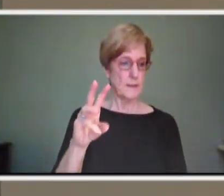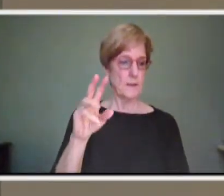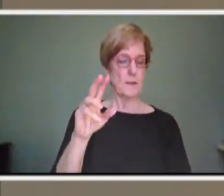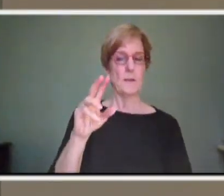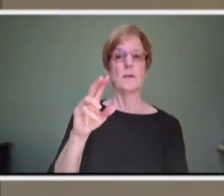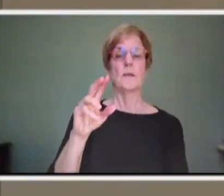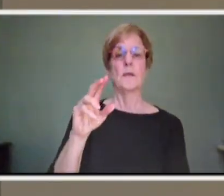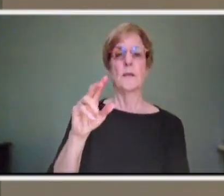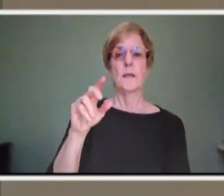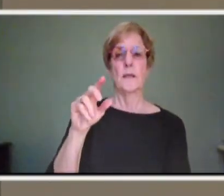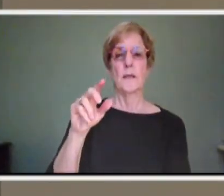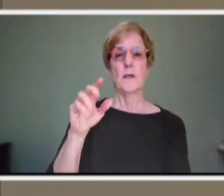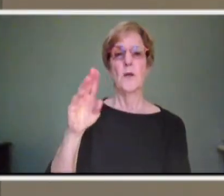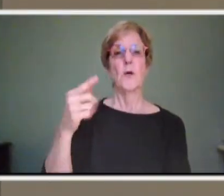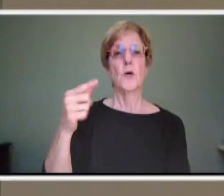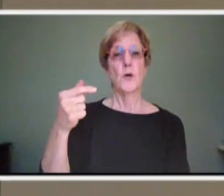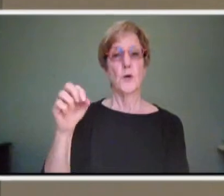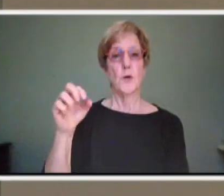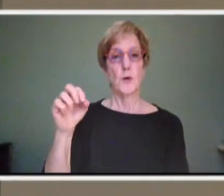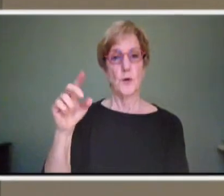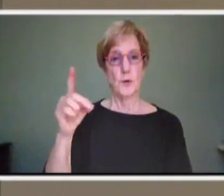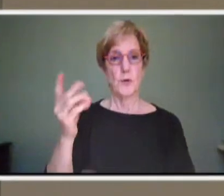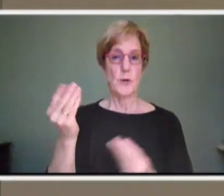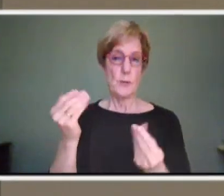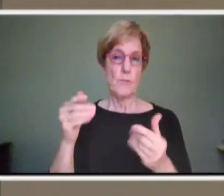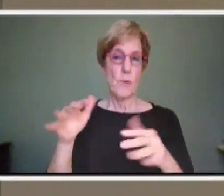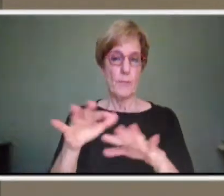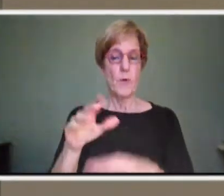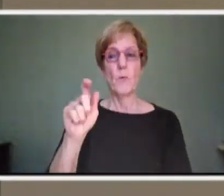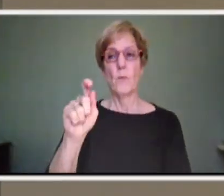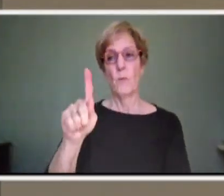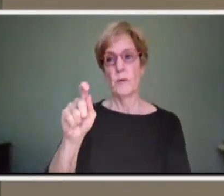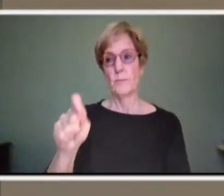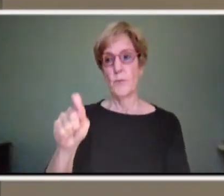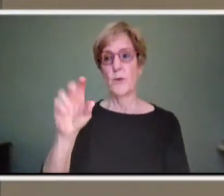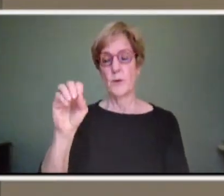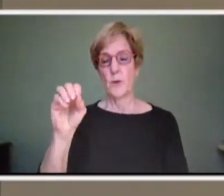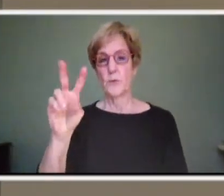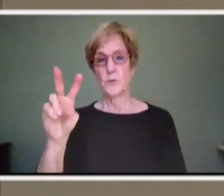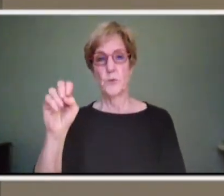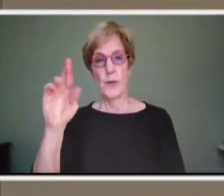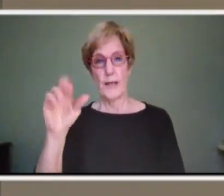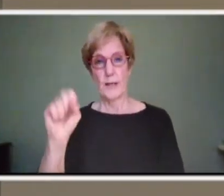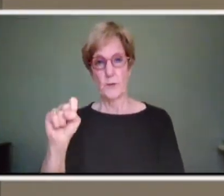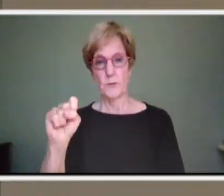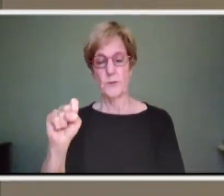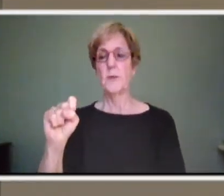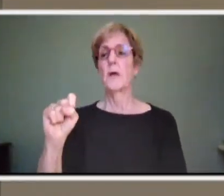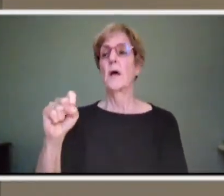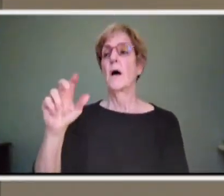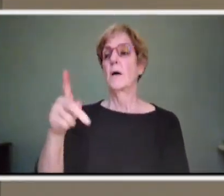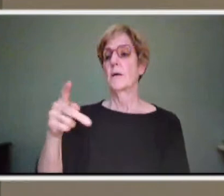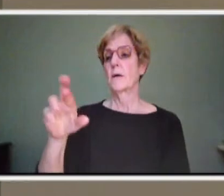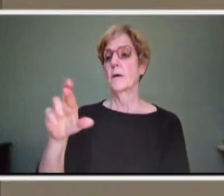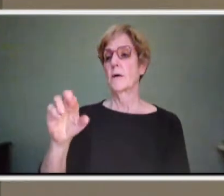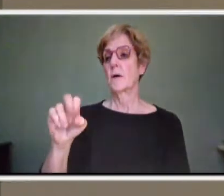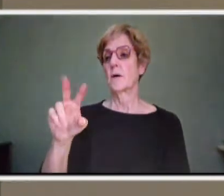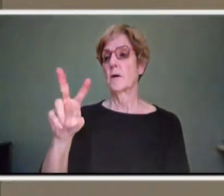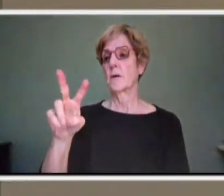2022-113, by Good Properties, which is approximately 1.02 acres located on the east side of Providence Road